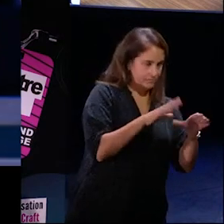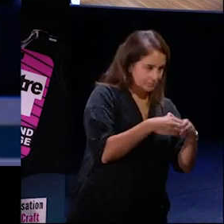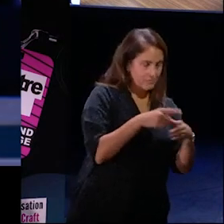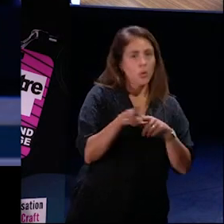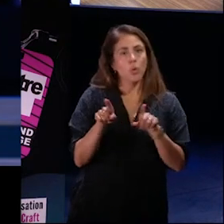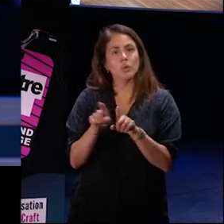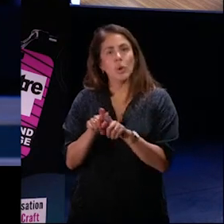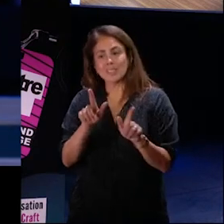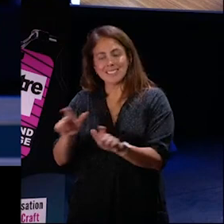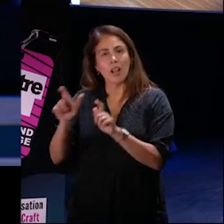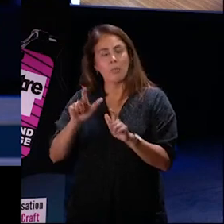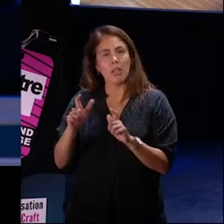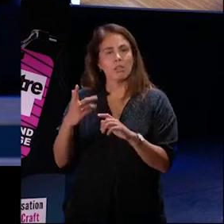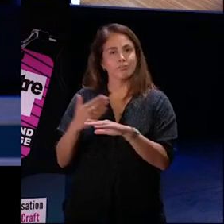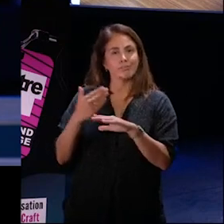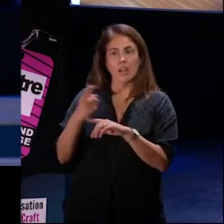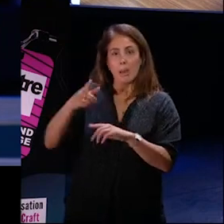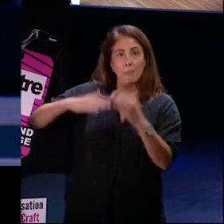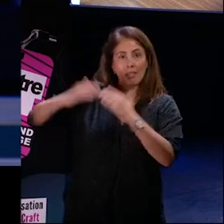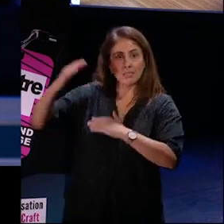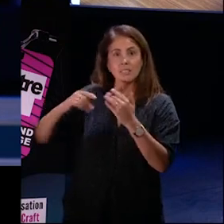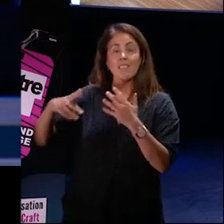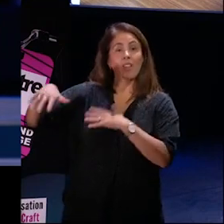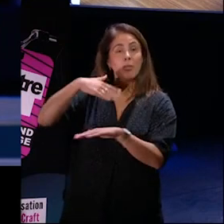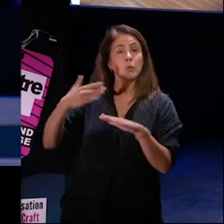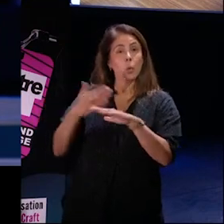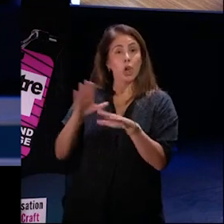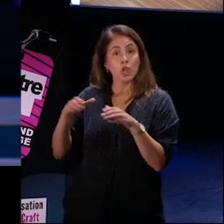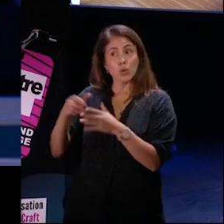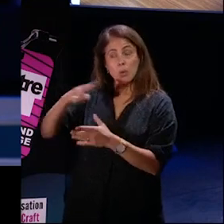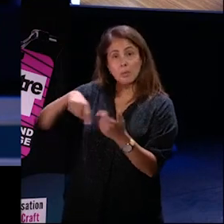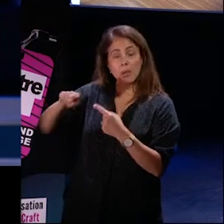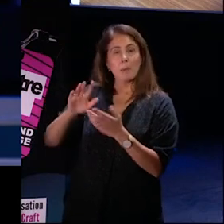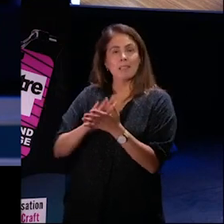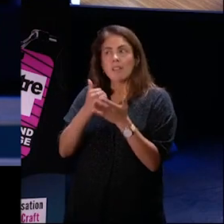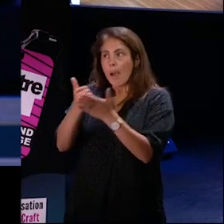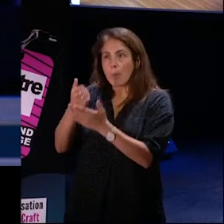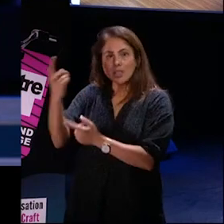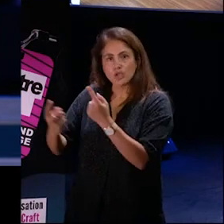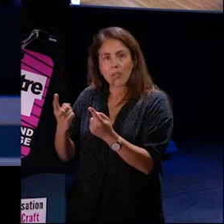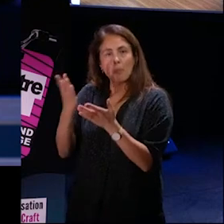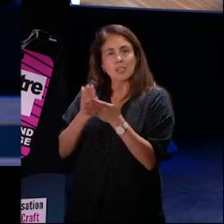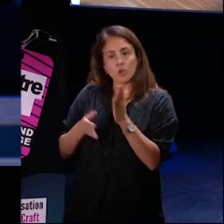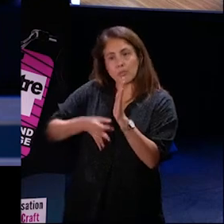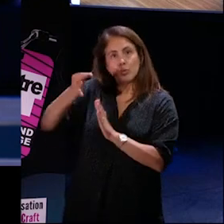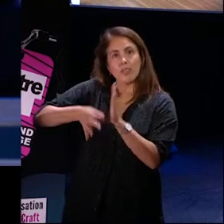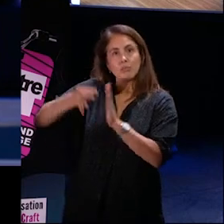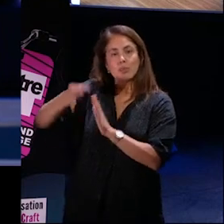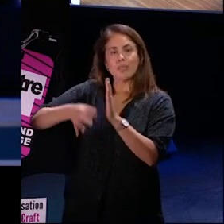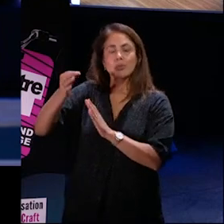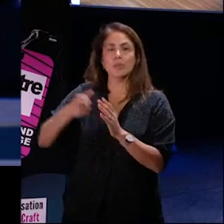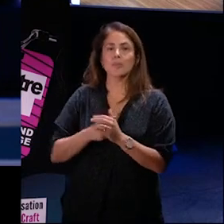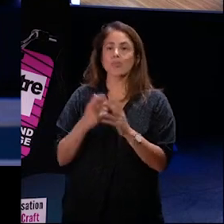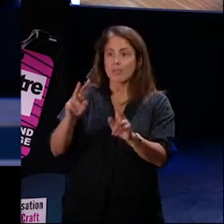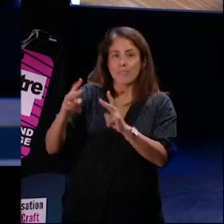sustainable practice around the building. We've got an environmental working group, which helps ensure improvements are constantly made. We review